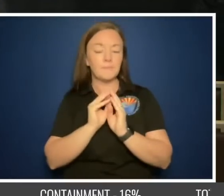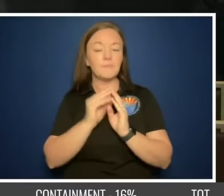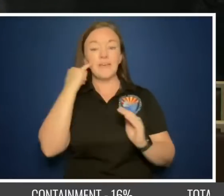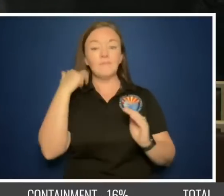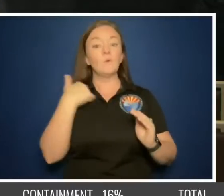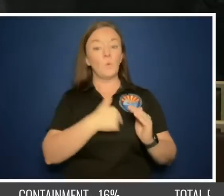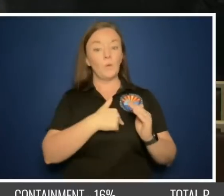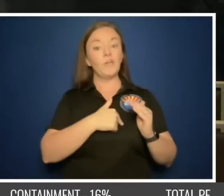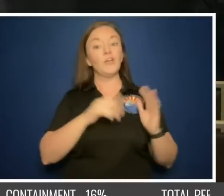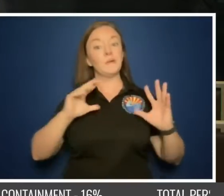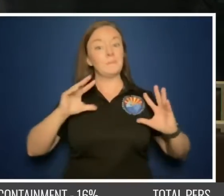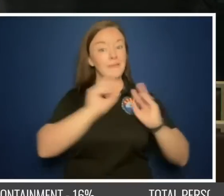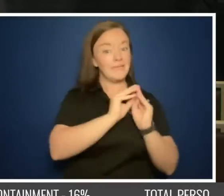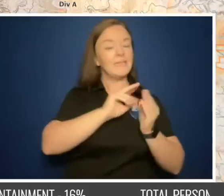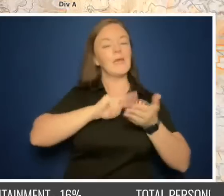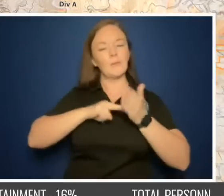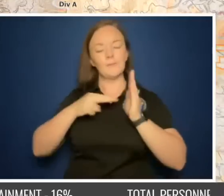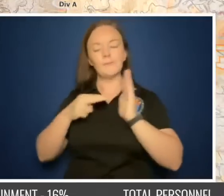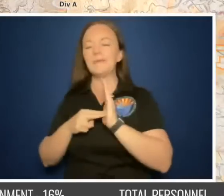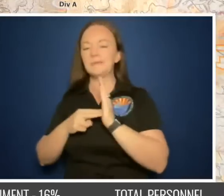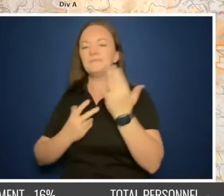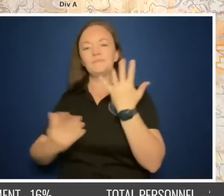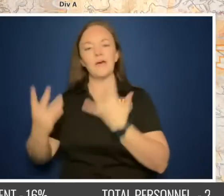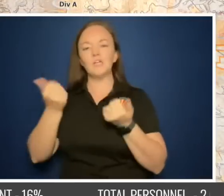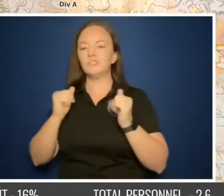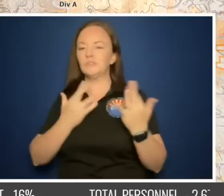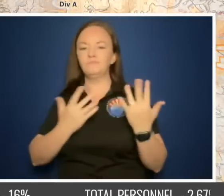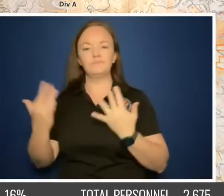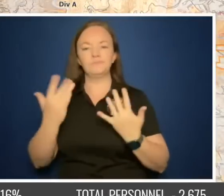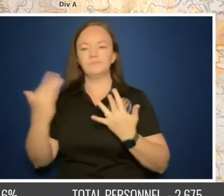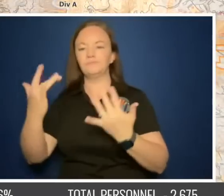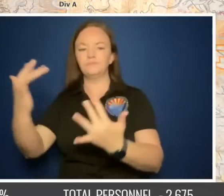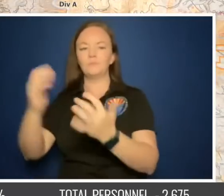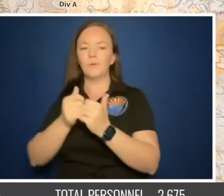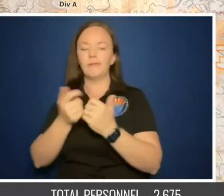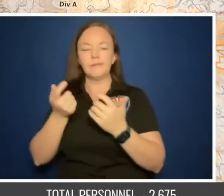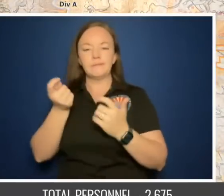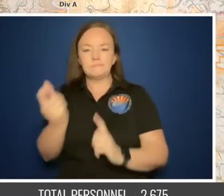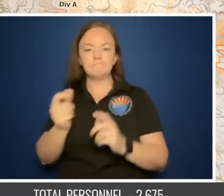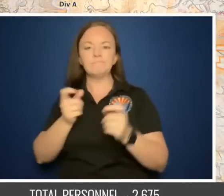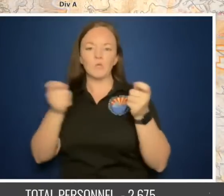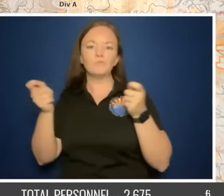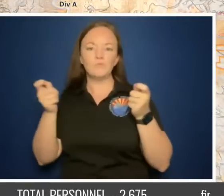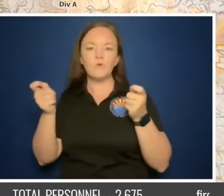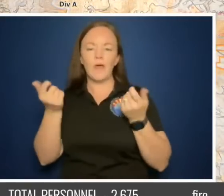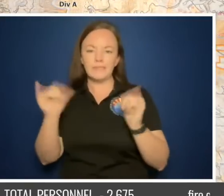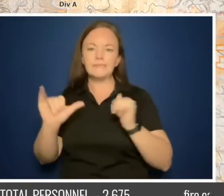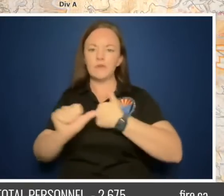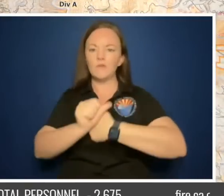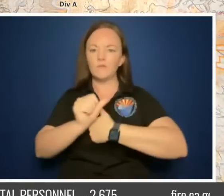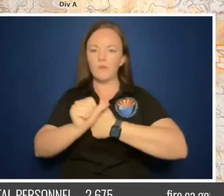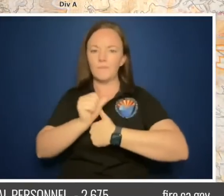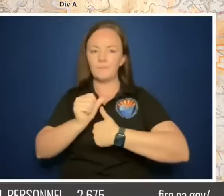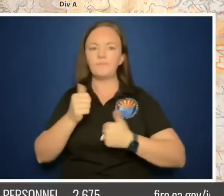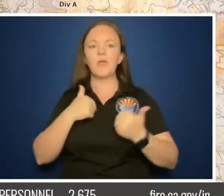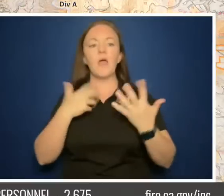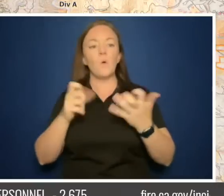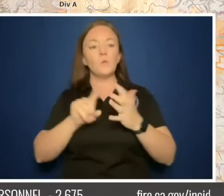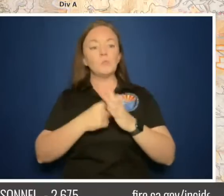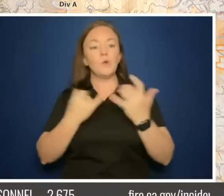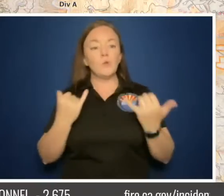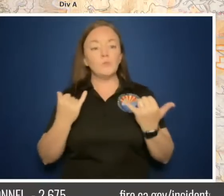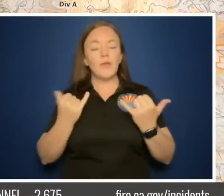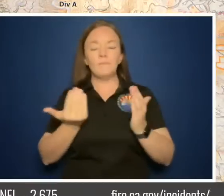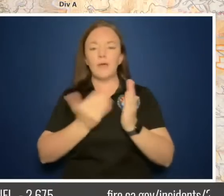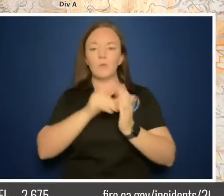burning relatively uncontrolled in some areas, and there is still a threat out there. I'd like to start off tonight by reaffirming our priorities and goals as